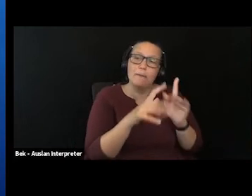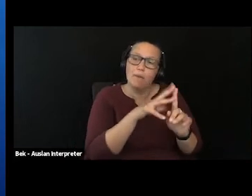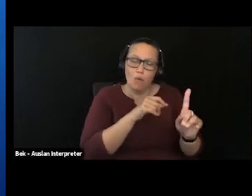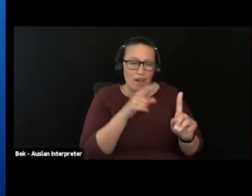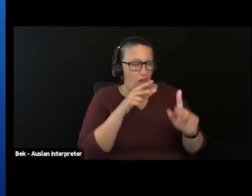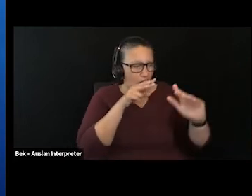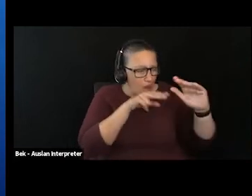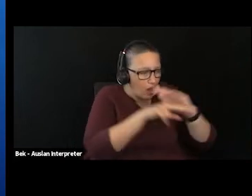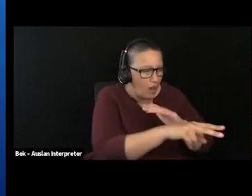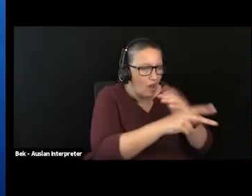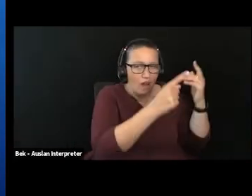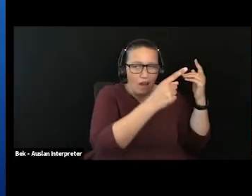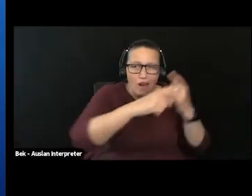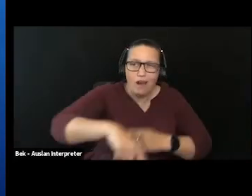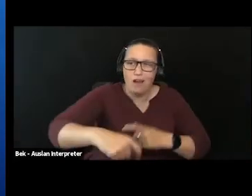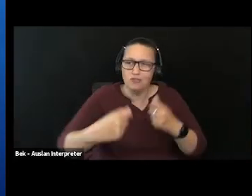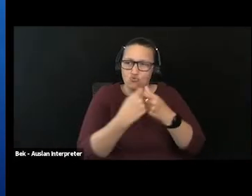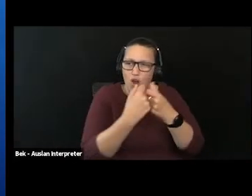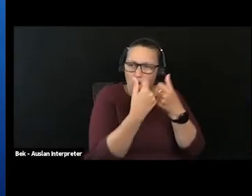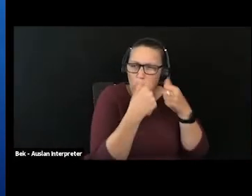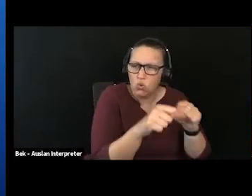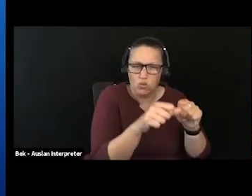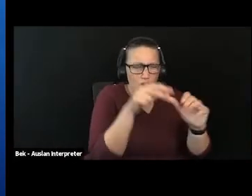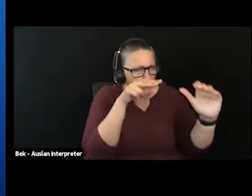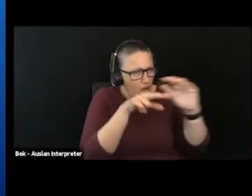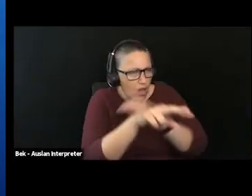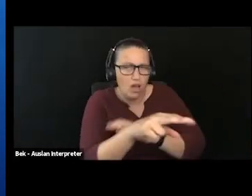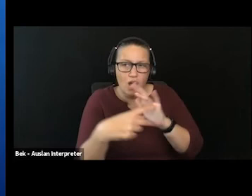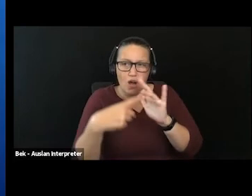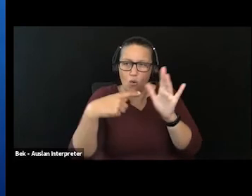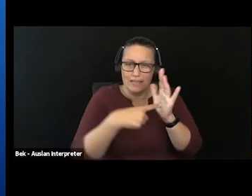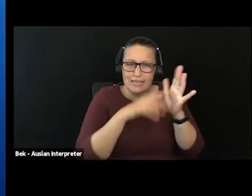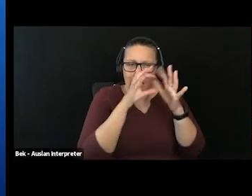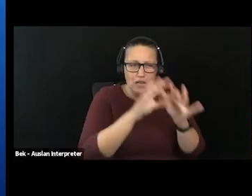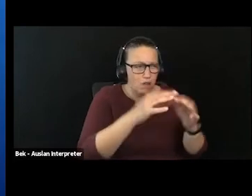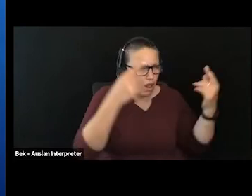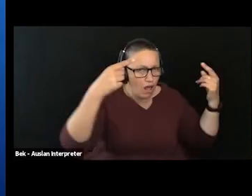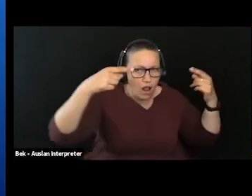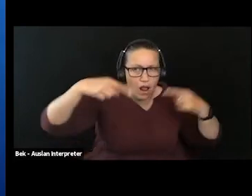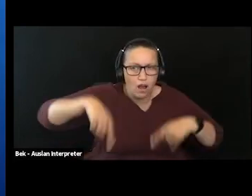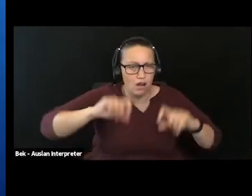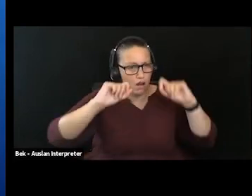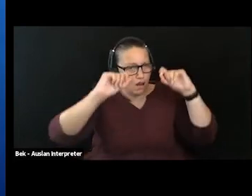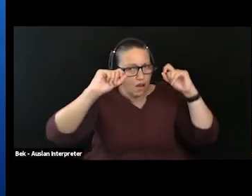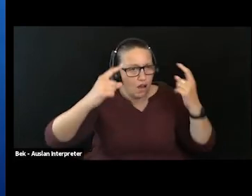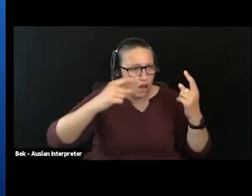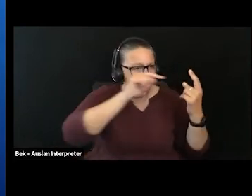trajectories of drug use and trajectories of OAT engagement, and to understand what the mechanisms behind the mortality data